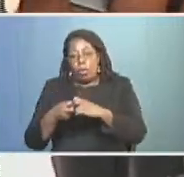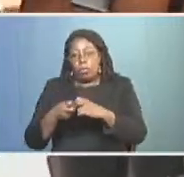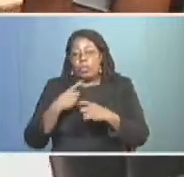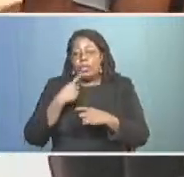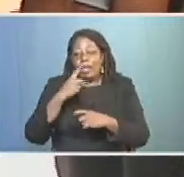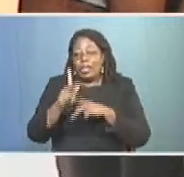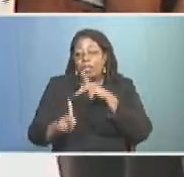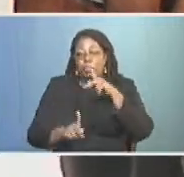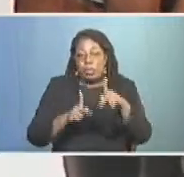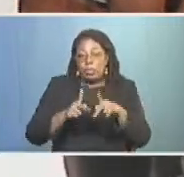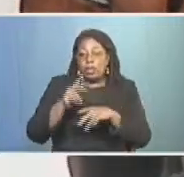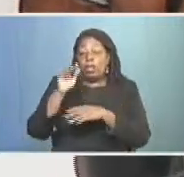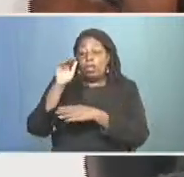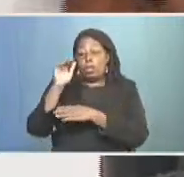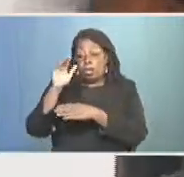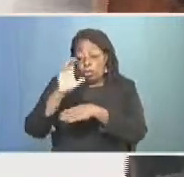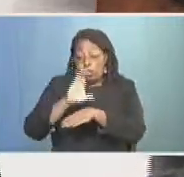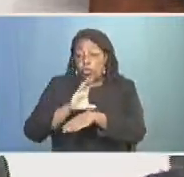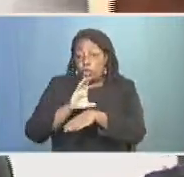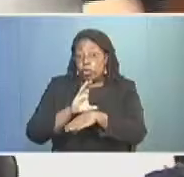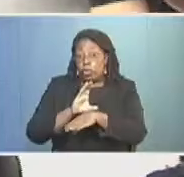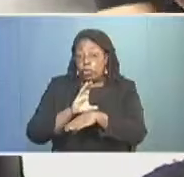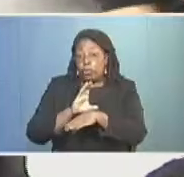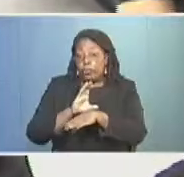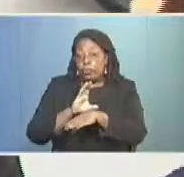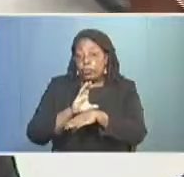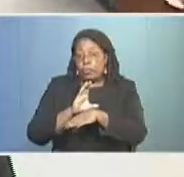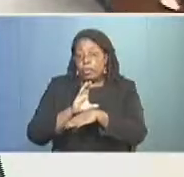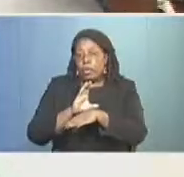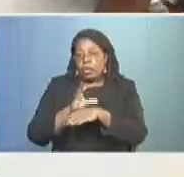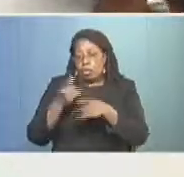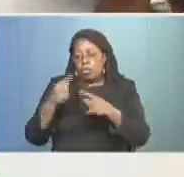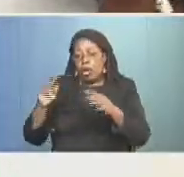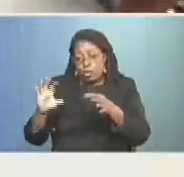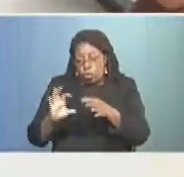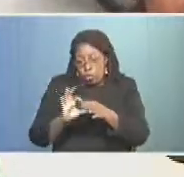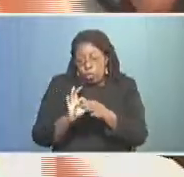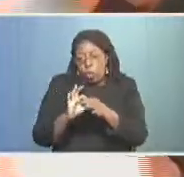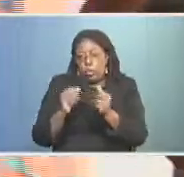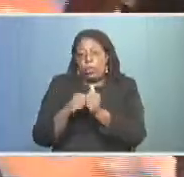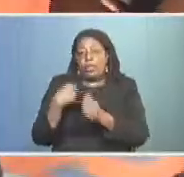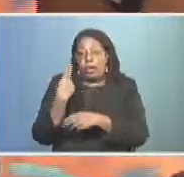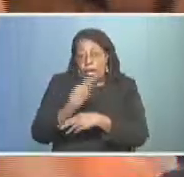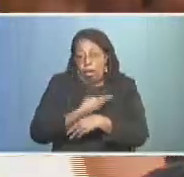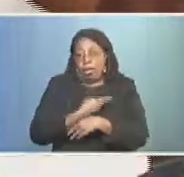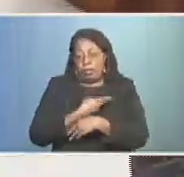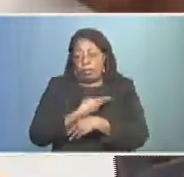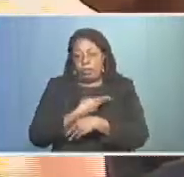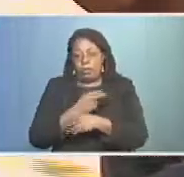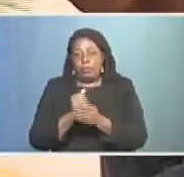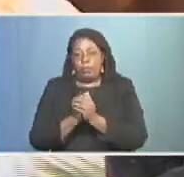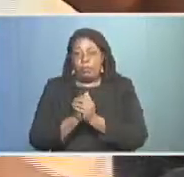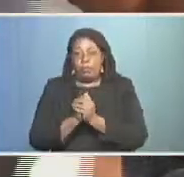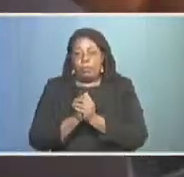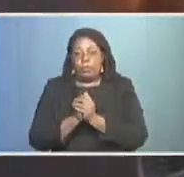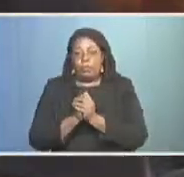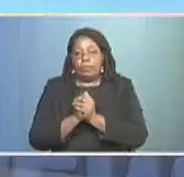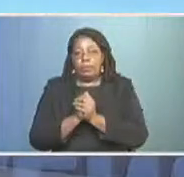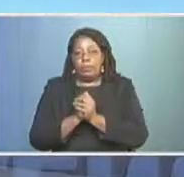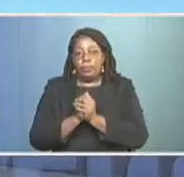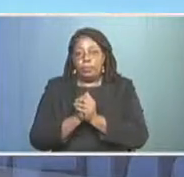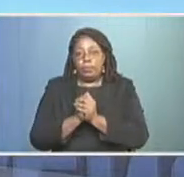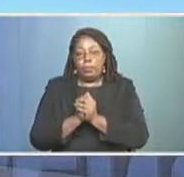persons, even the church, there's a clarion call for the church to even join hands with us. Desmond Saunders, ZNS Network